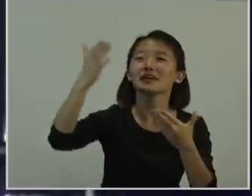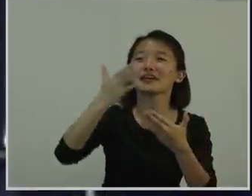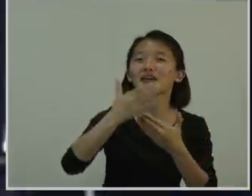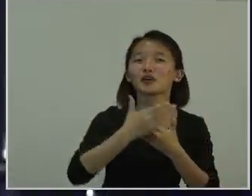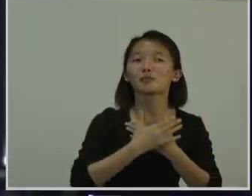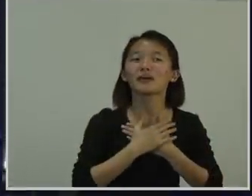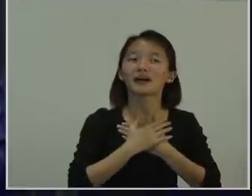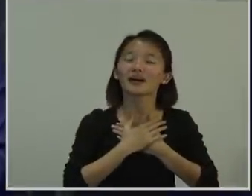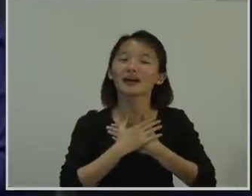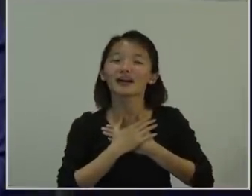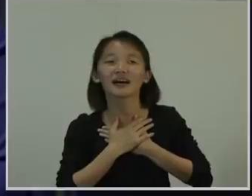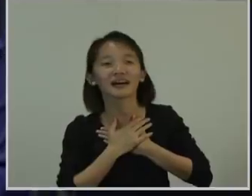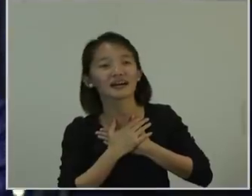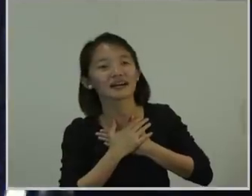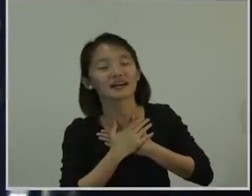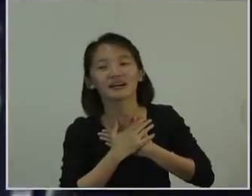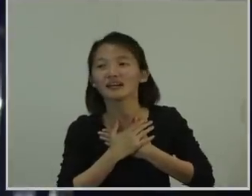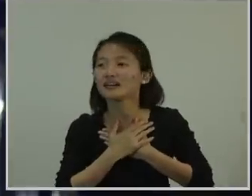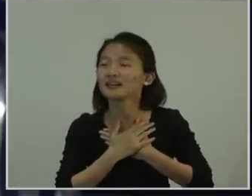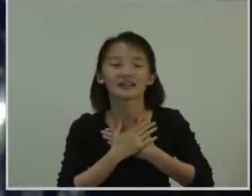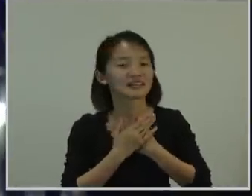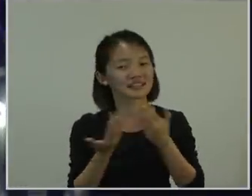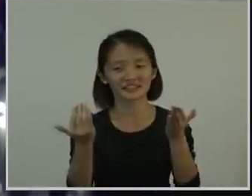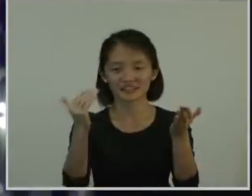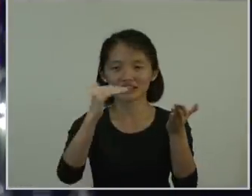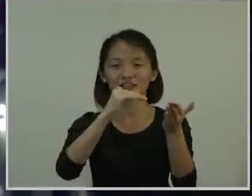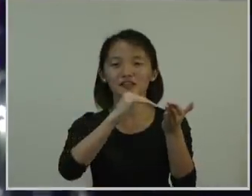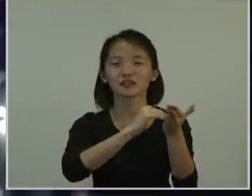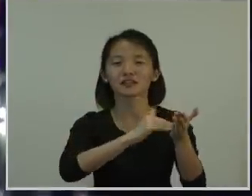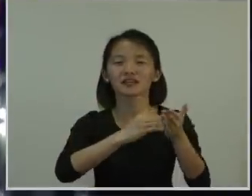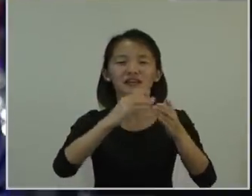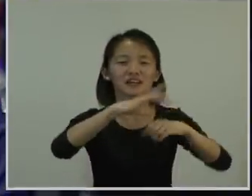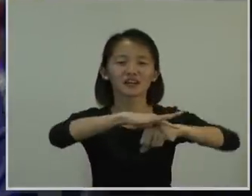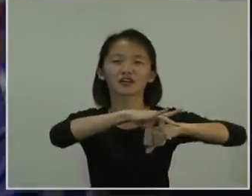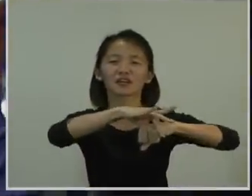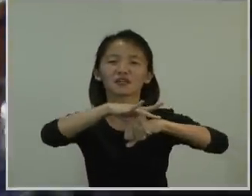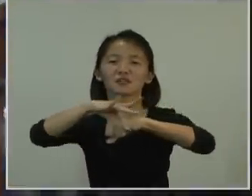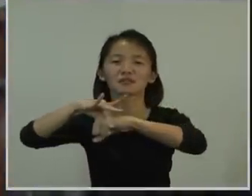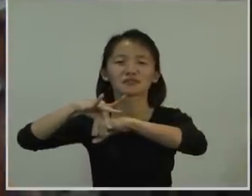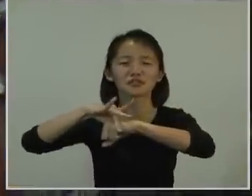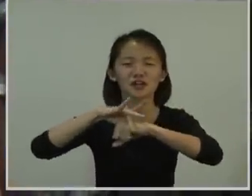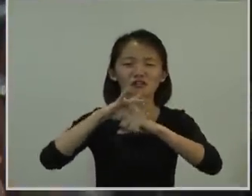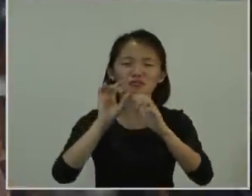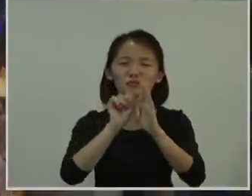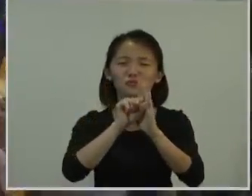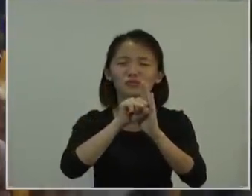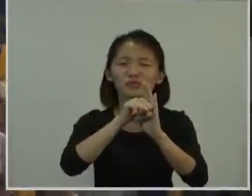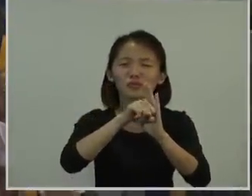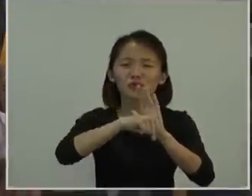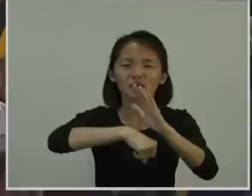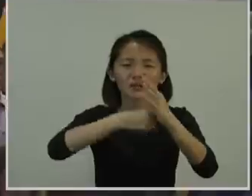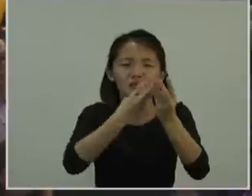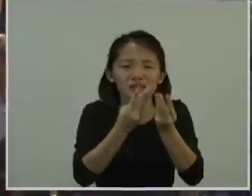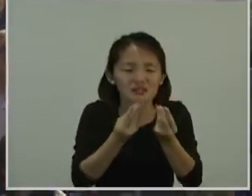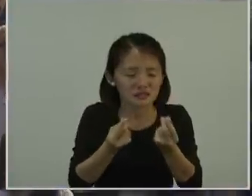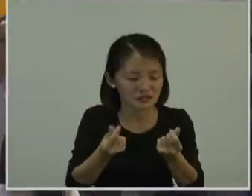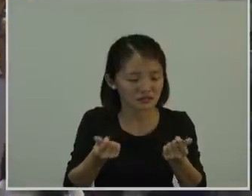forever. Will we sing that again? The earth shall soon